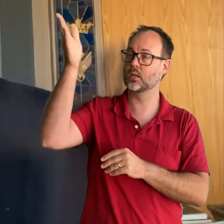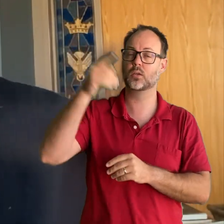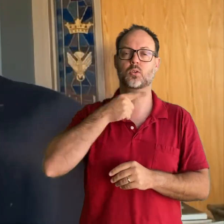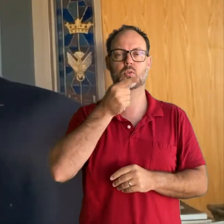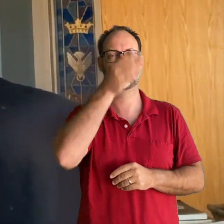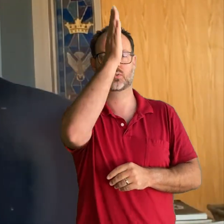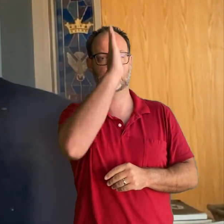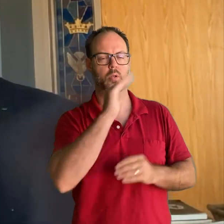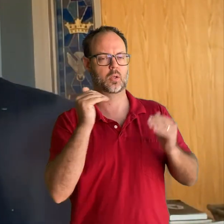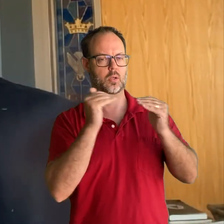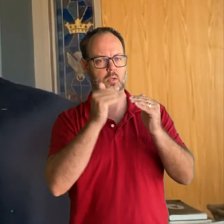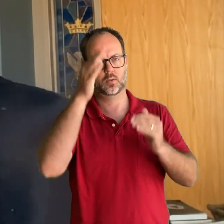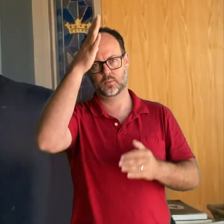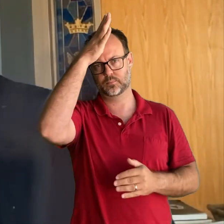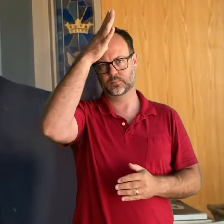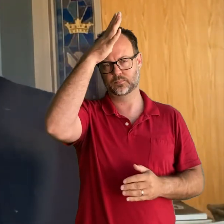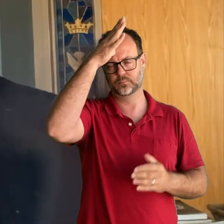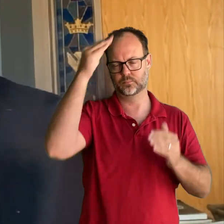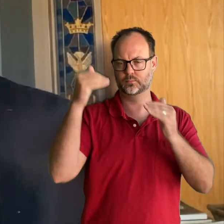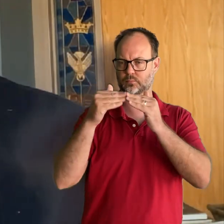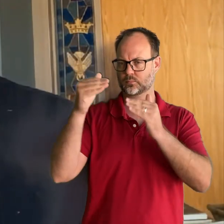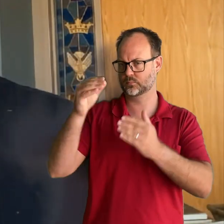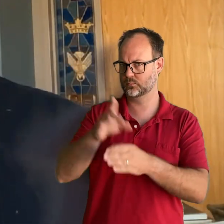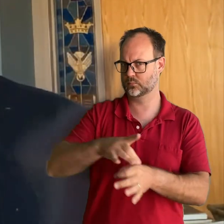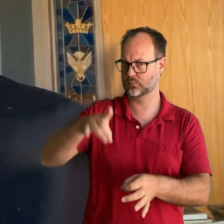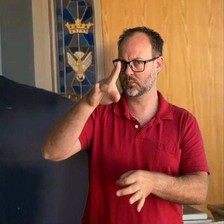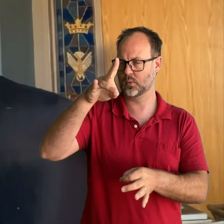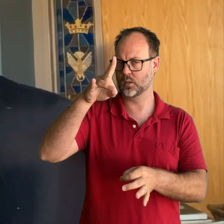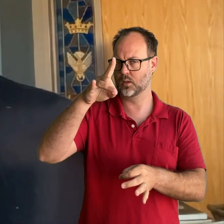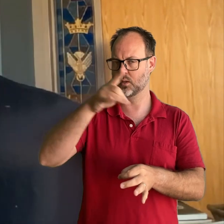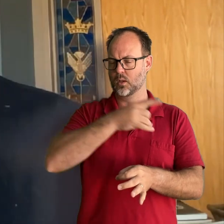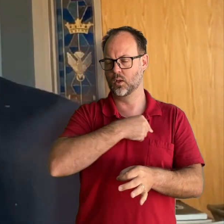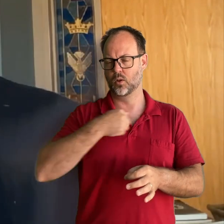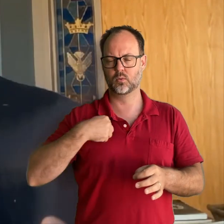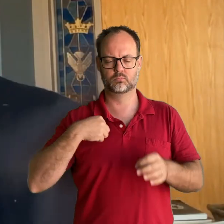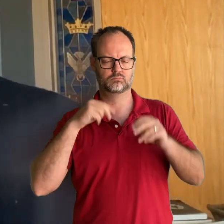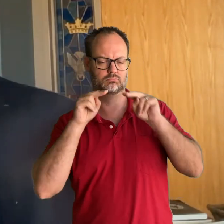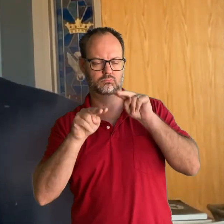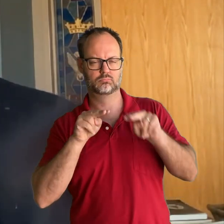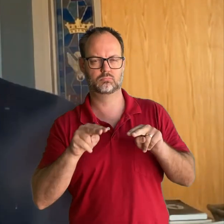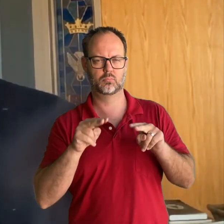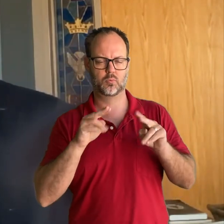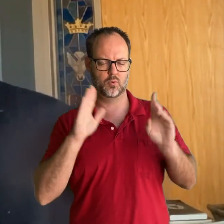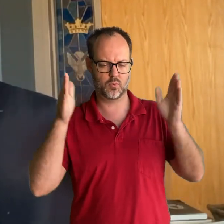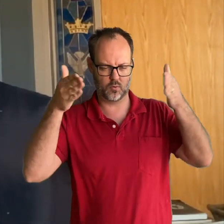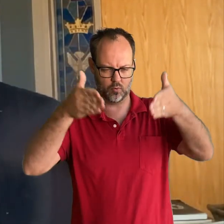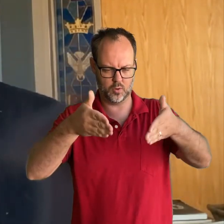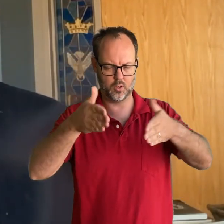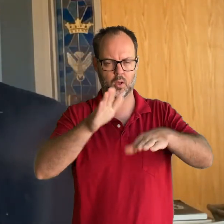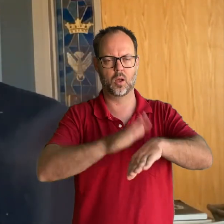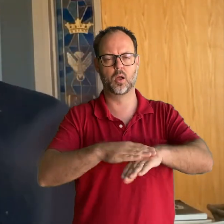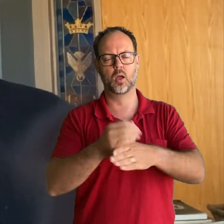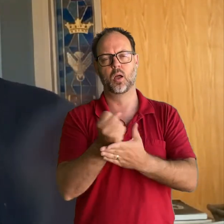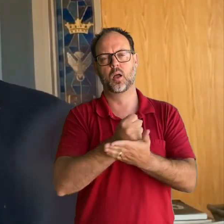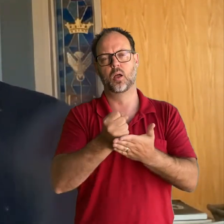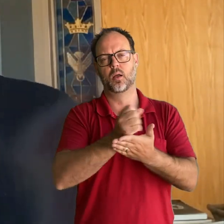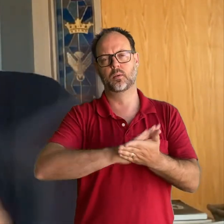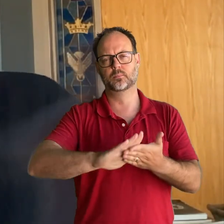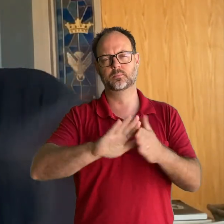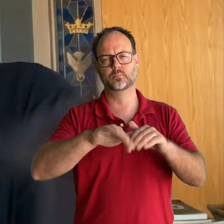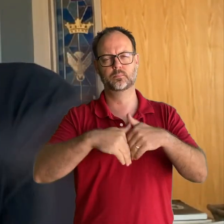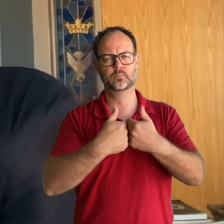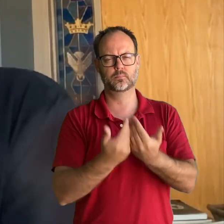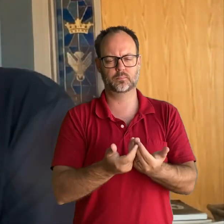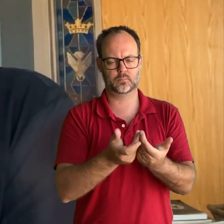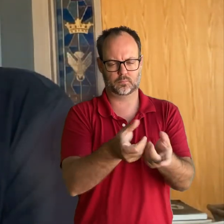God, equal to the Father, and equal to the Spirit. And as we do, today we're going to focus on His work of sanctification, how He